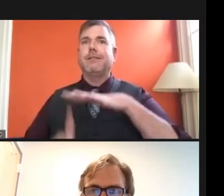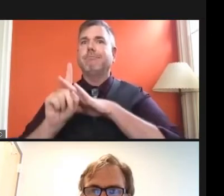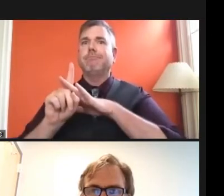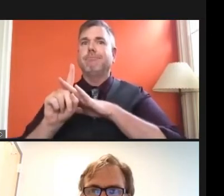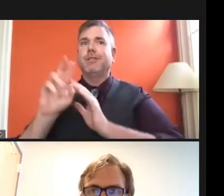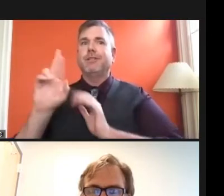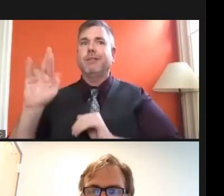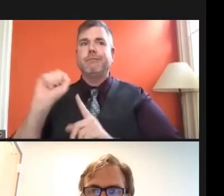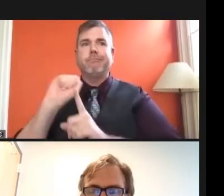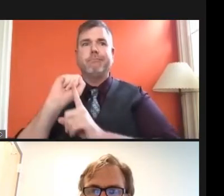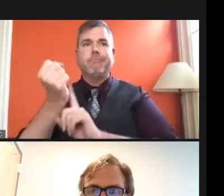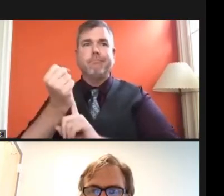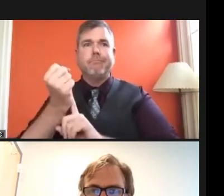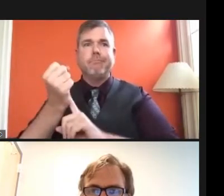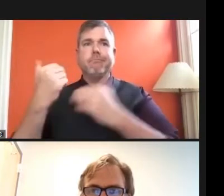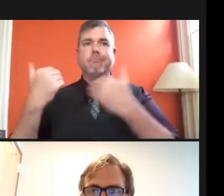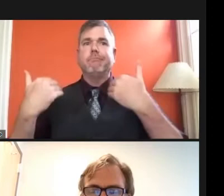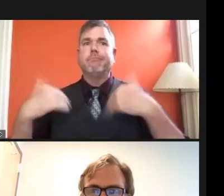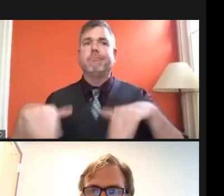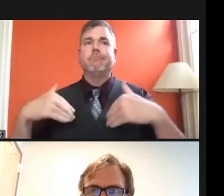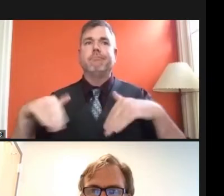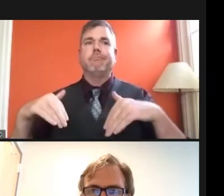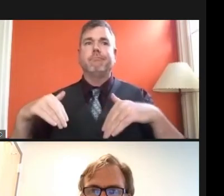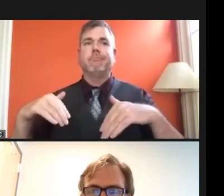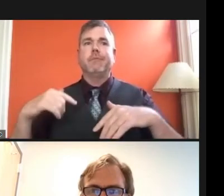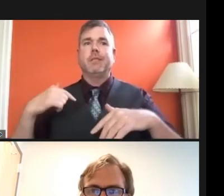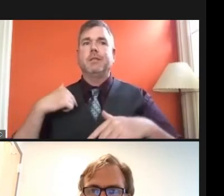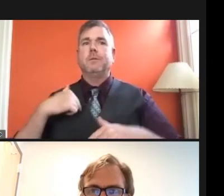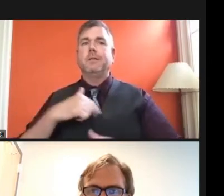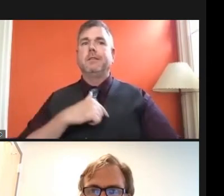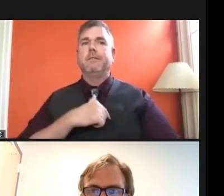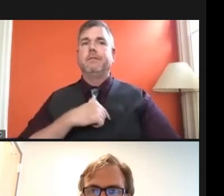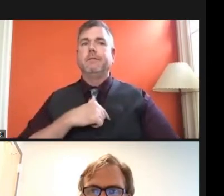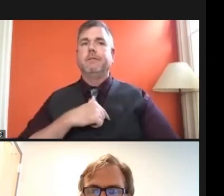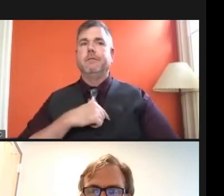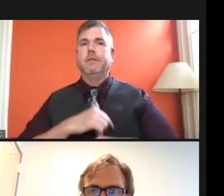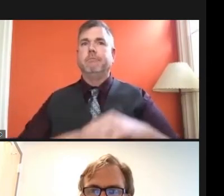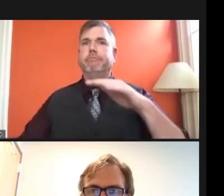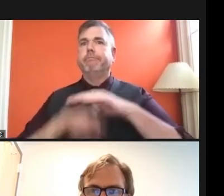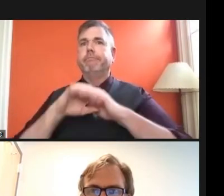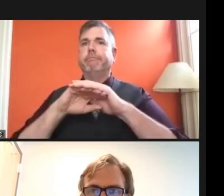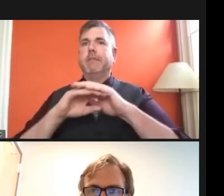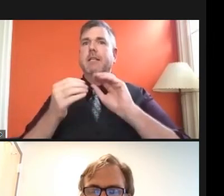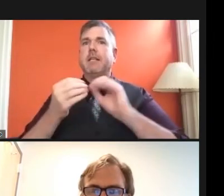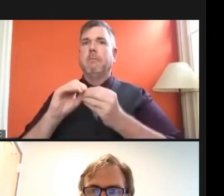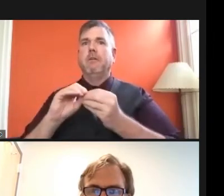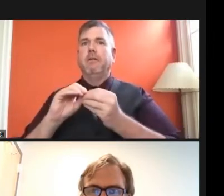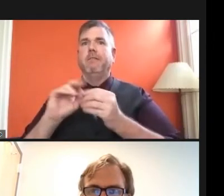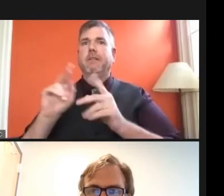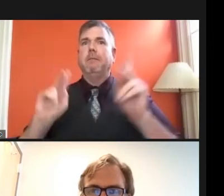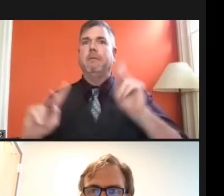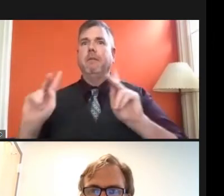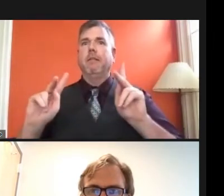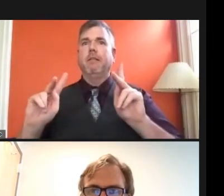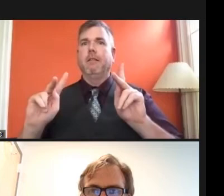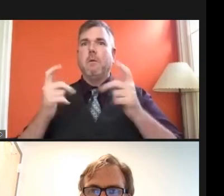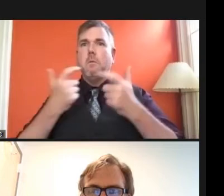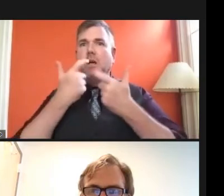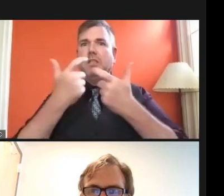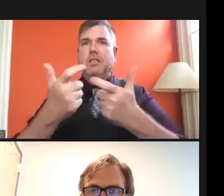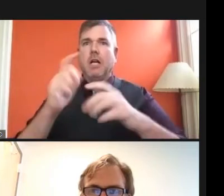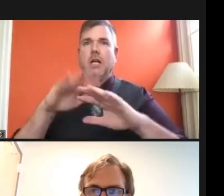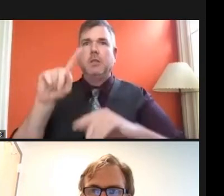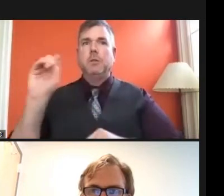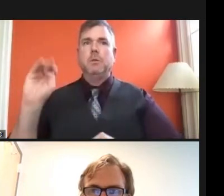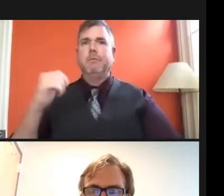to any of you that may have had to surf over to Facebook in order to watch, but we are recording this presentation